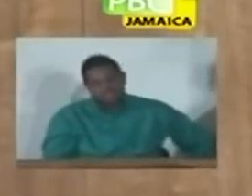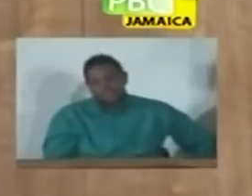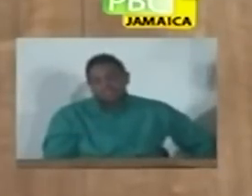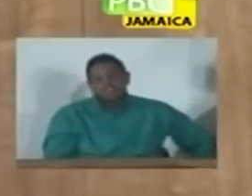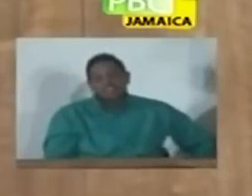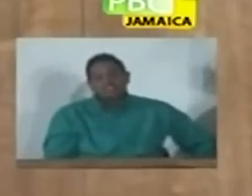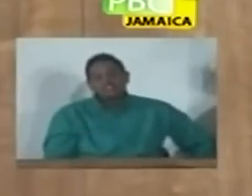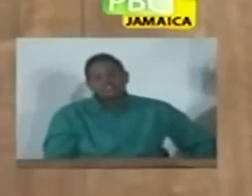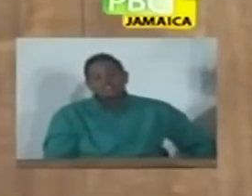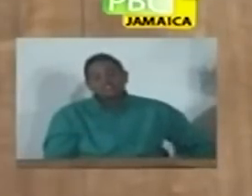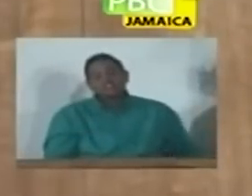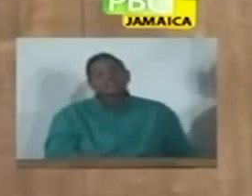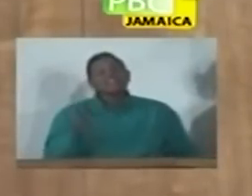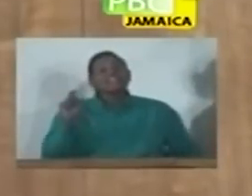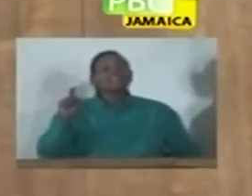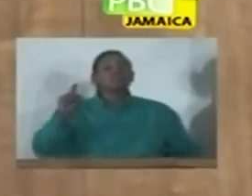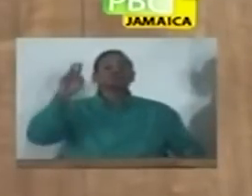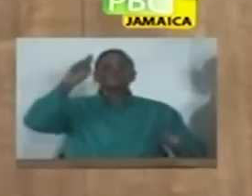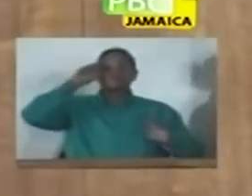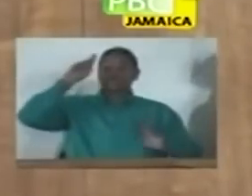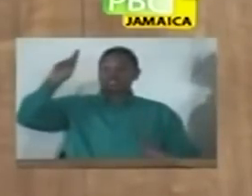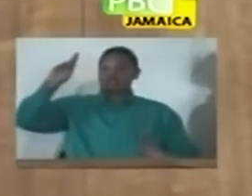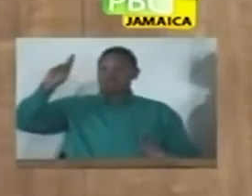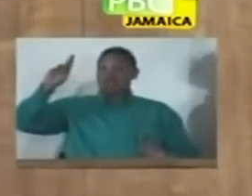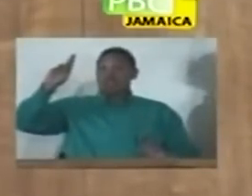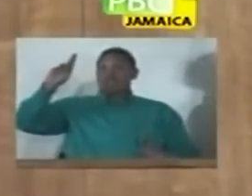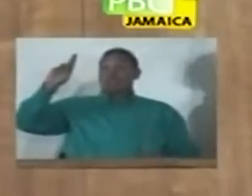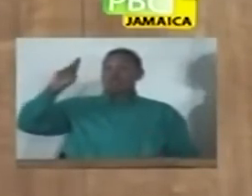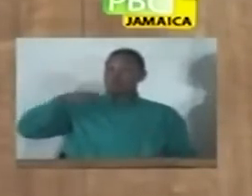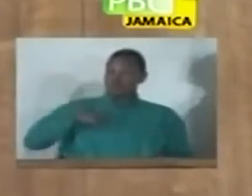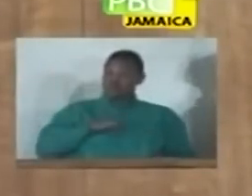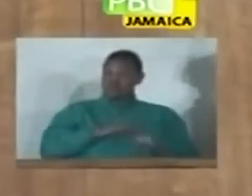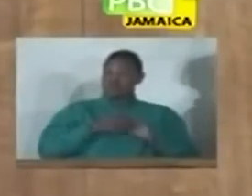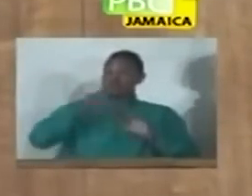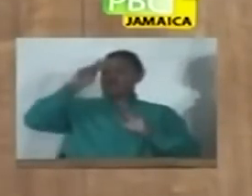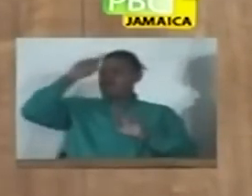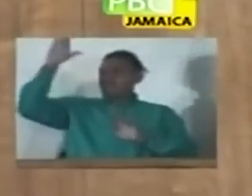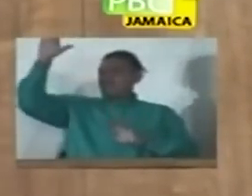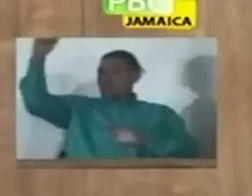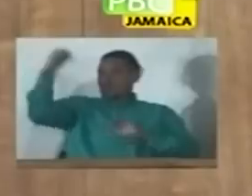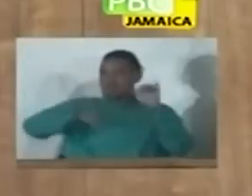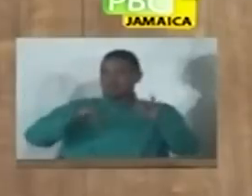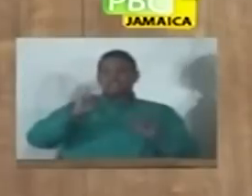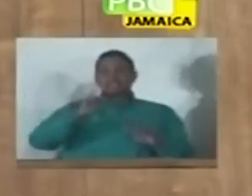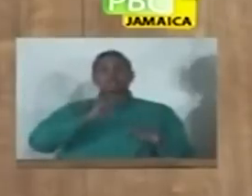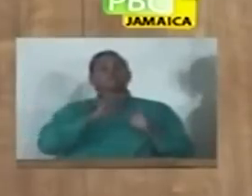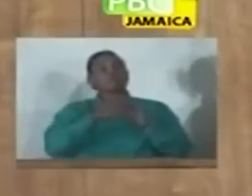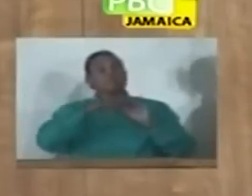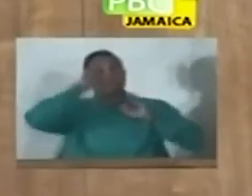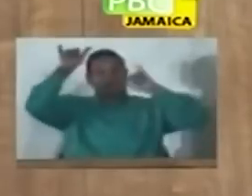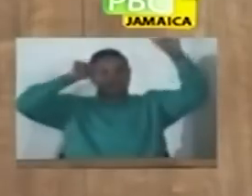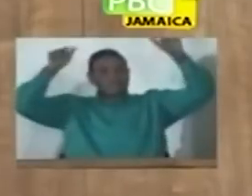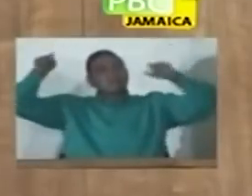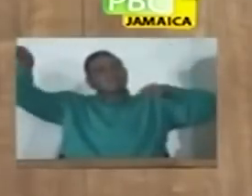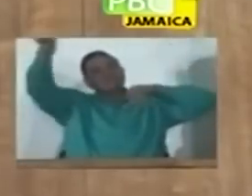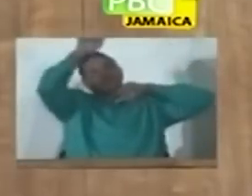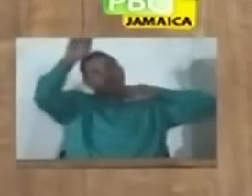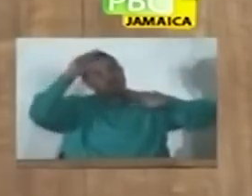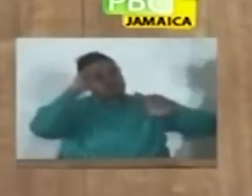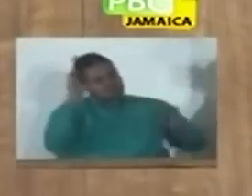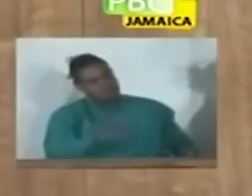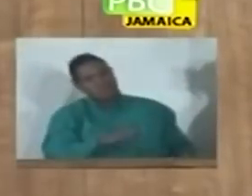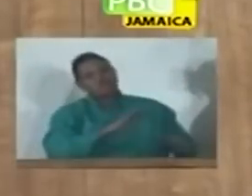for reciprocal treatment of foreigners in the way we do under our Work Permit Act. You see, Mr. President, let us be